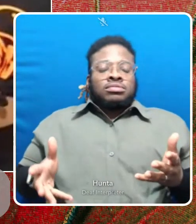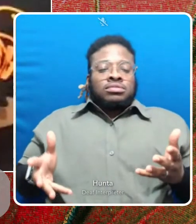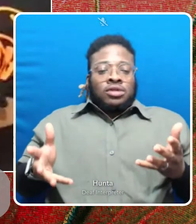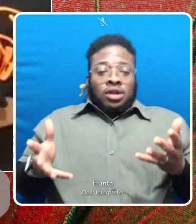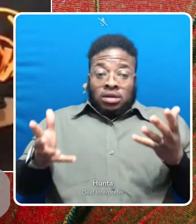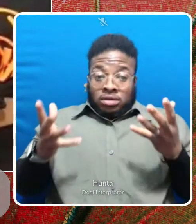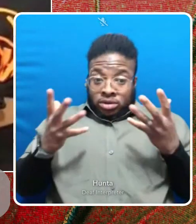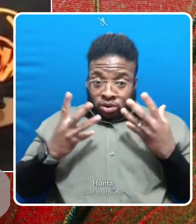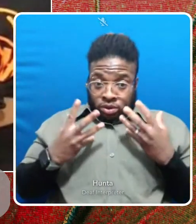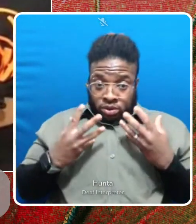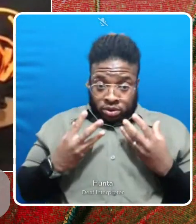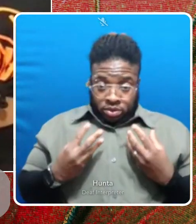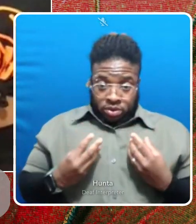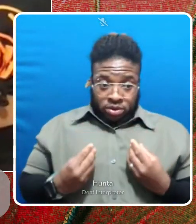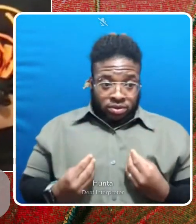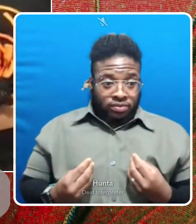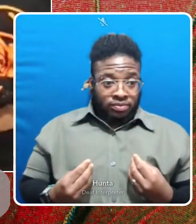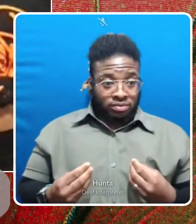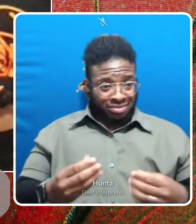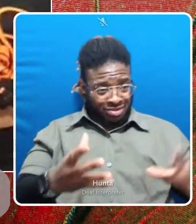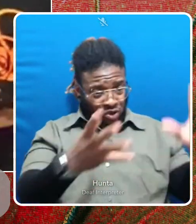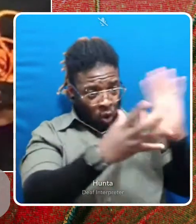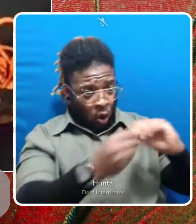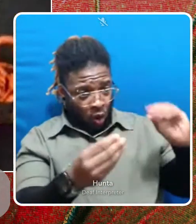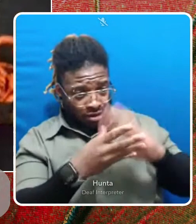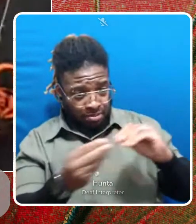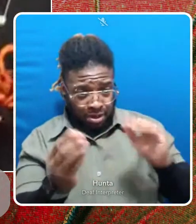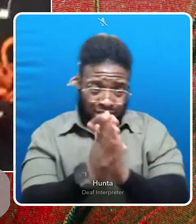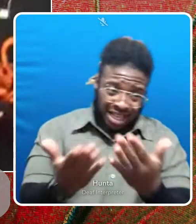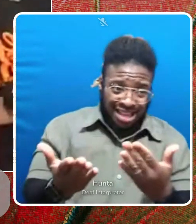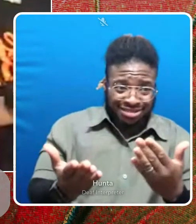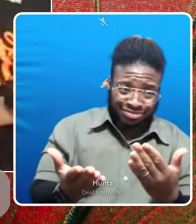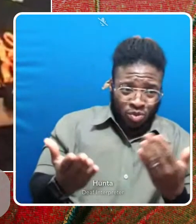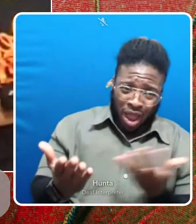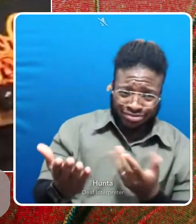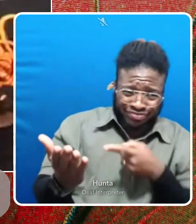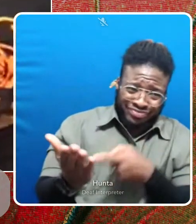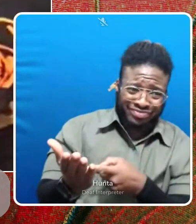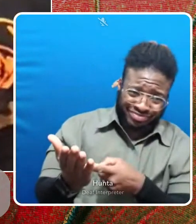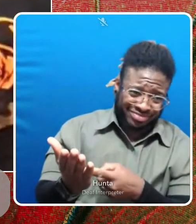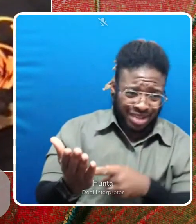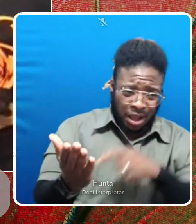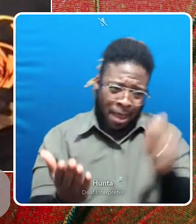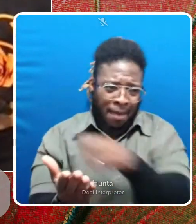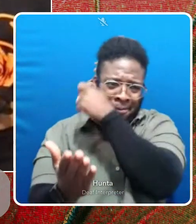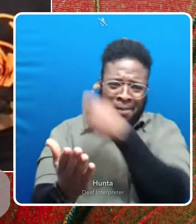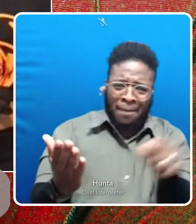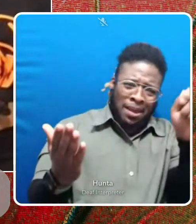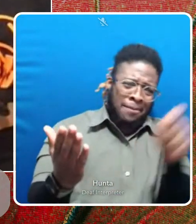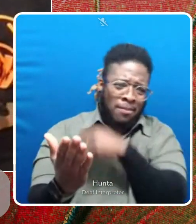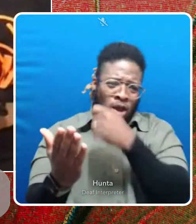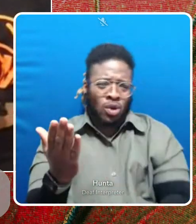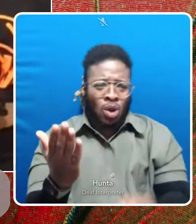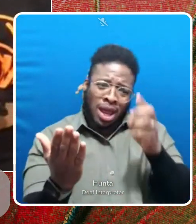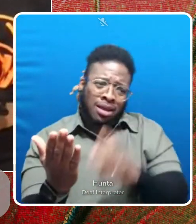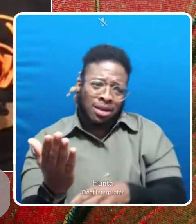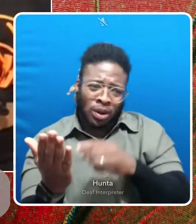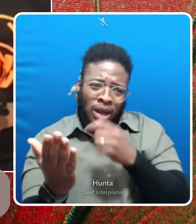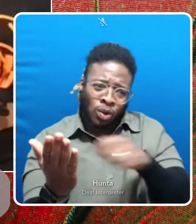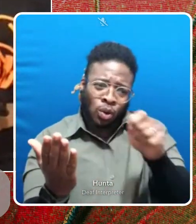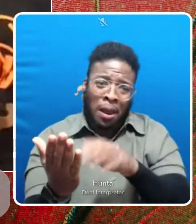And the storybook says, bibbidi bobbidi boo hoo. Cinderella had it bad. Picking up